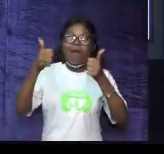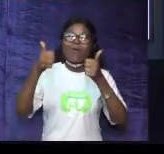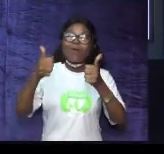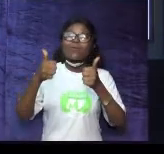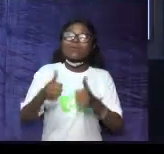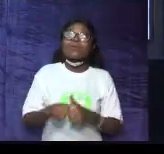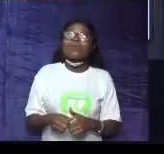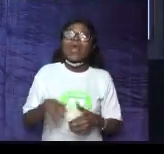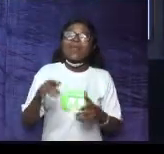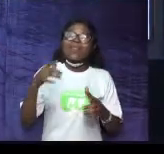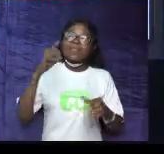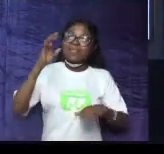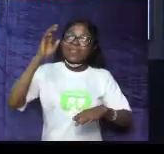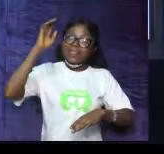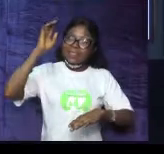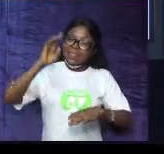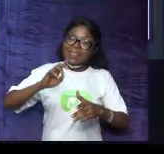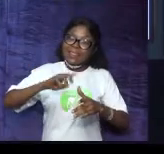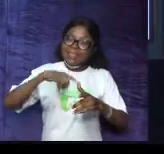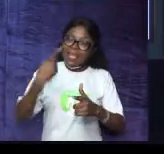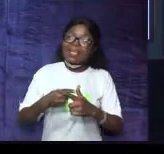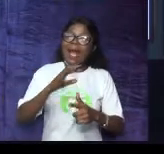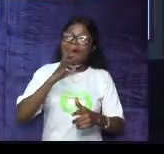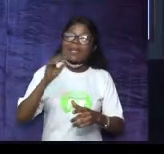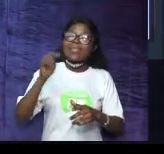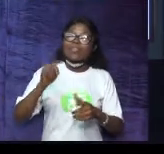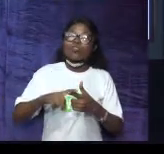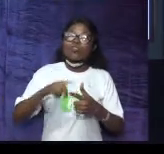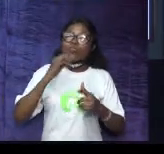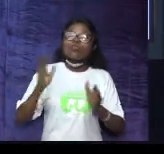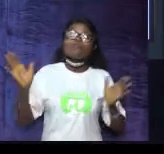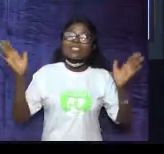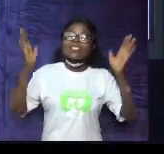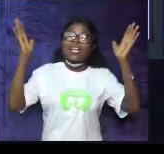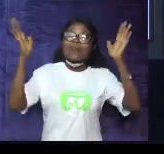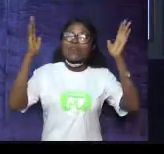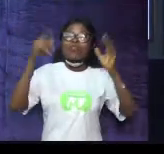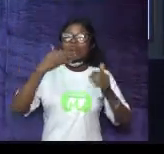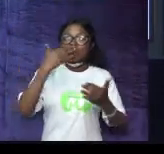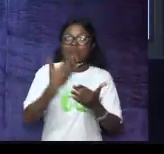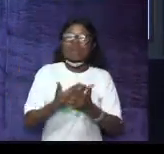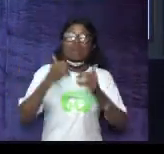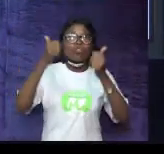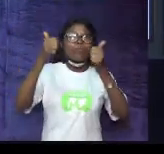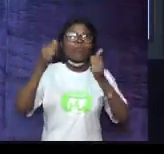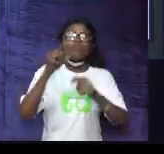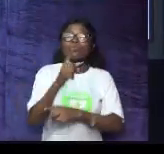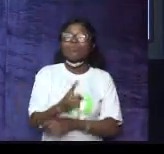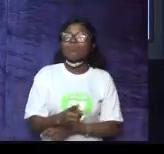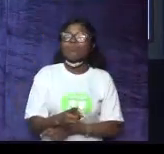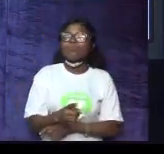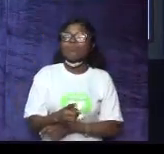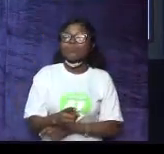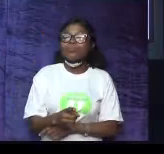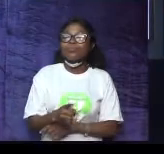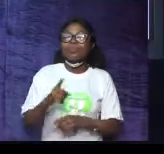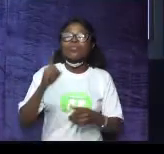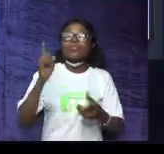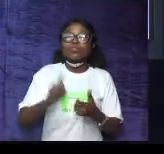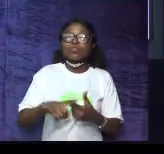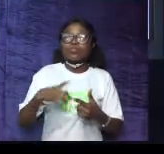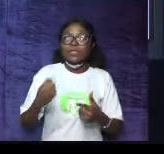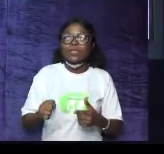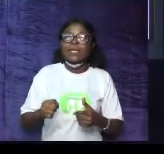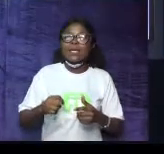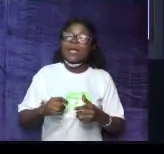Wow. Wow. Then I need to celebrate you with a cheer. Well done. Good job, you. Now